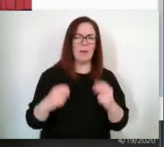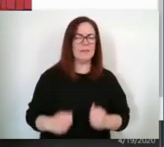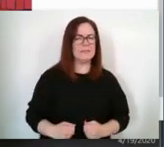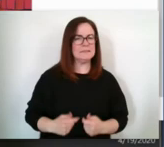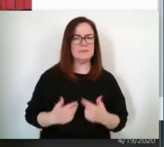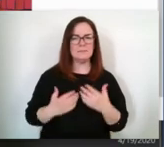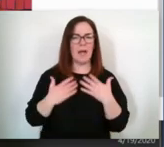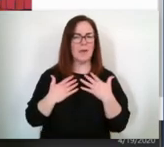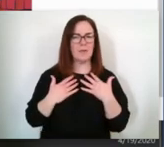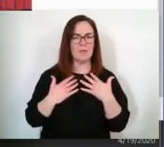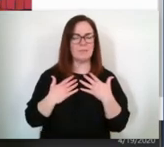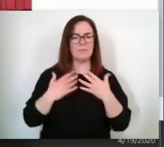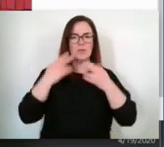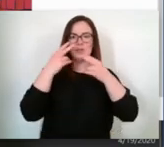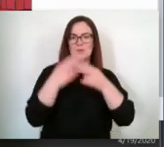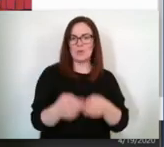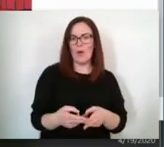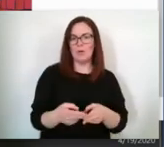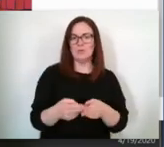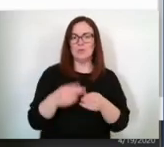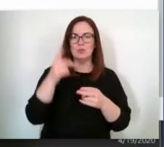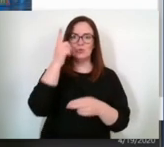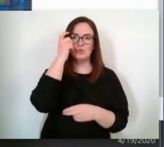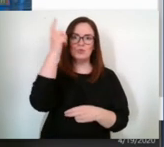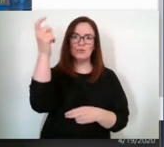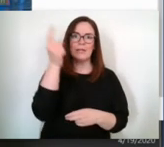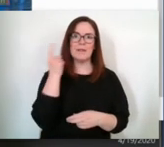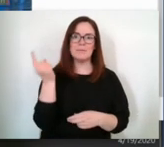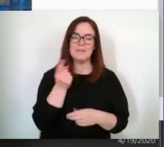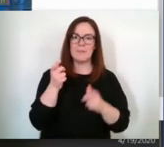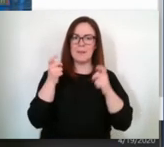It's called Dream Something Big.